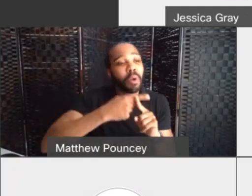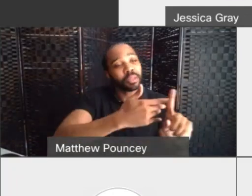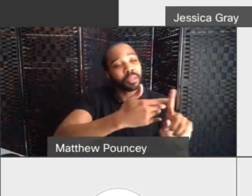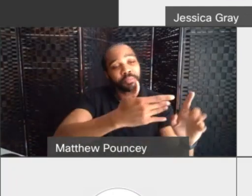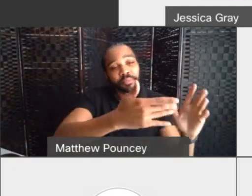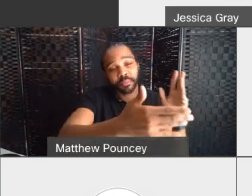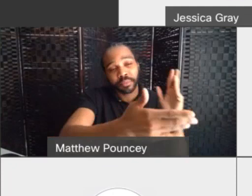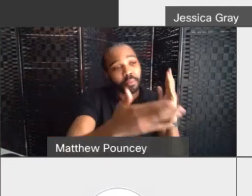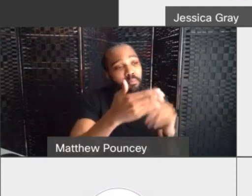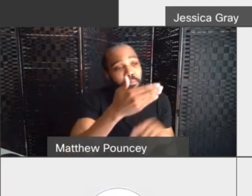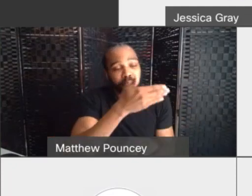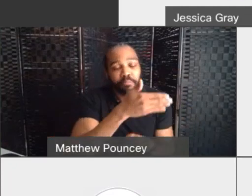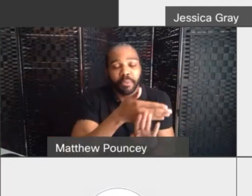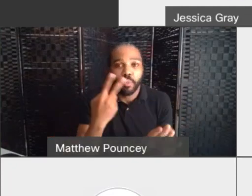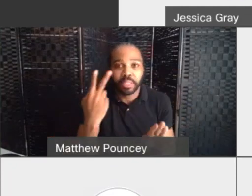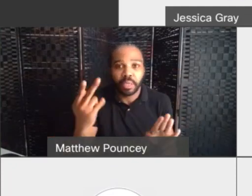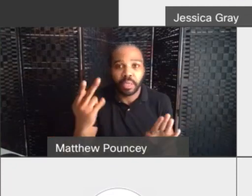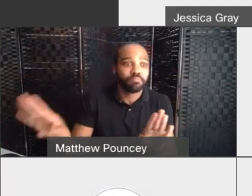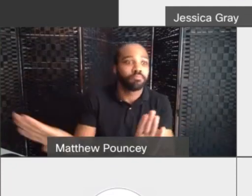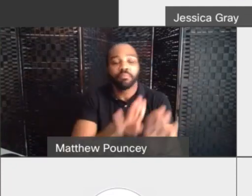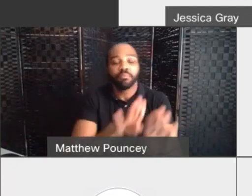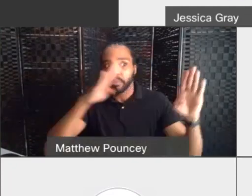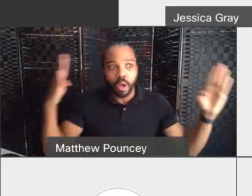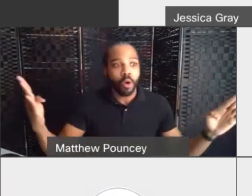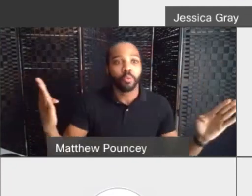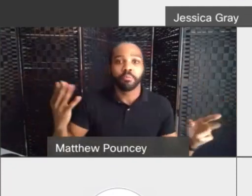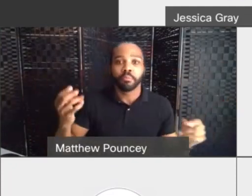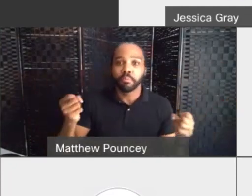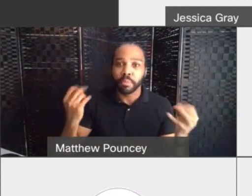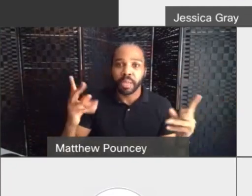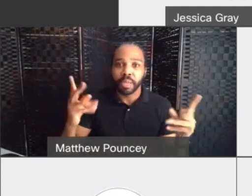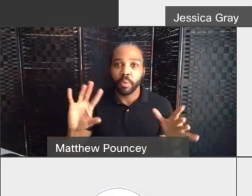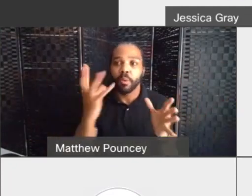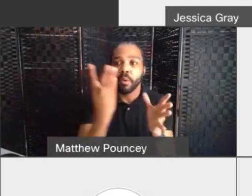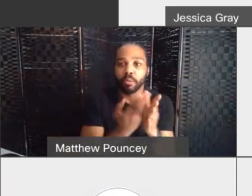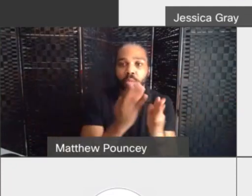reopening, like, people getting on a bus and going back to a day program.